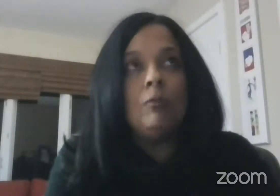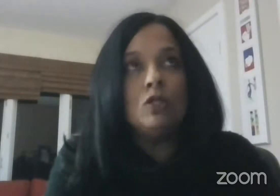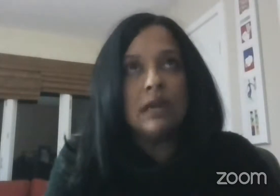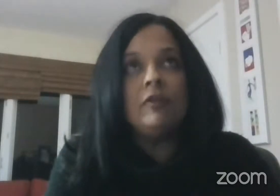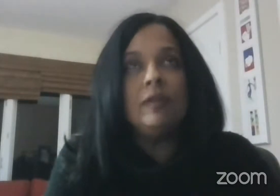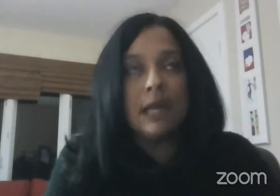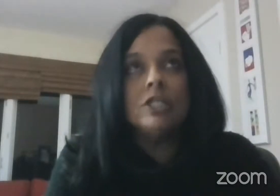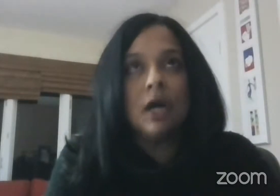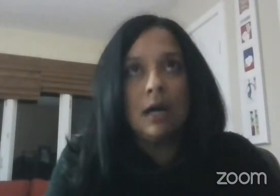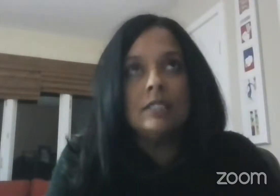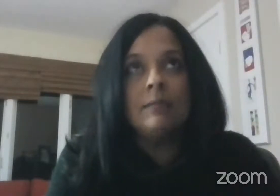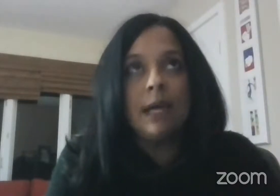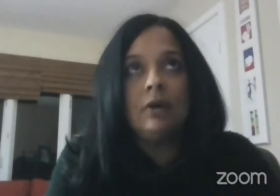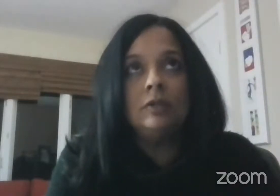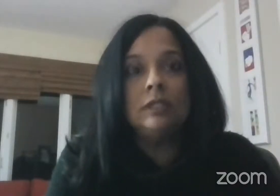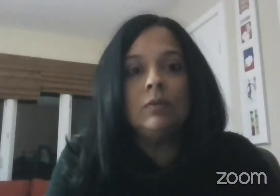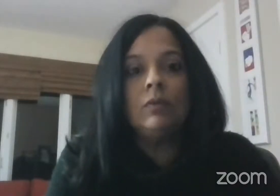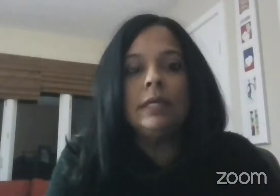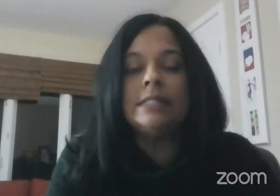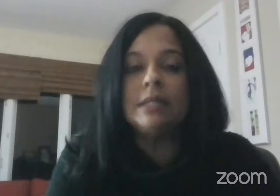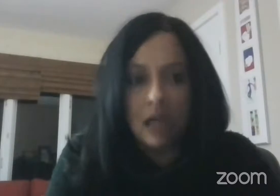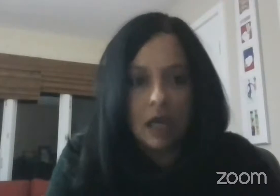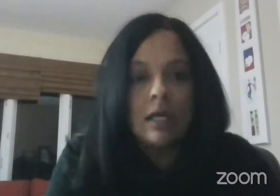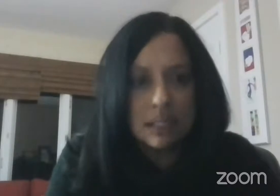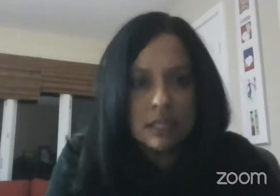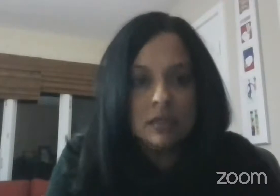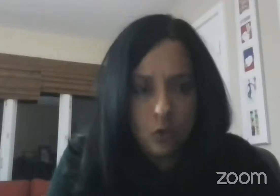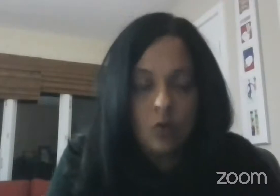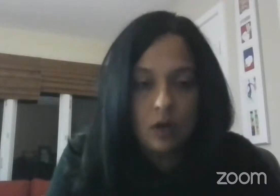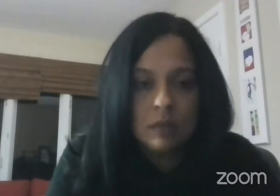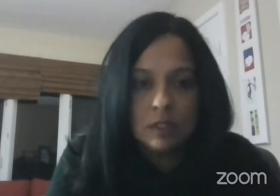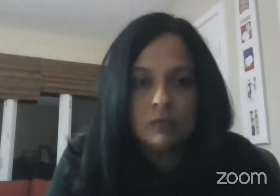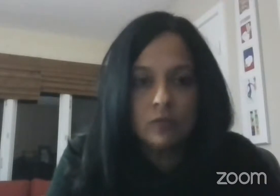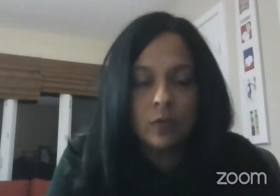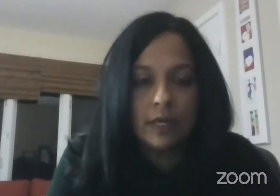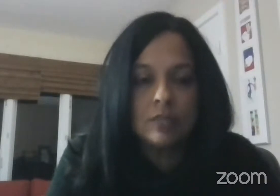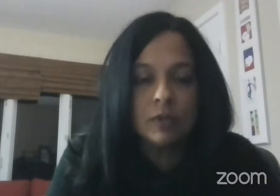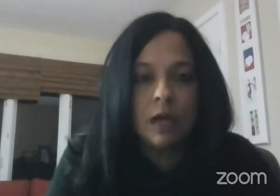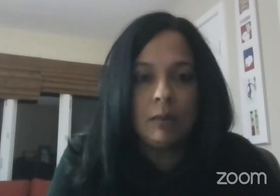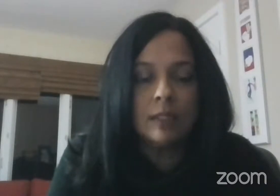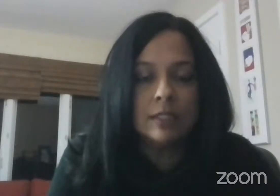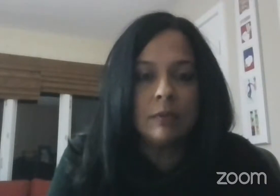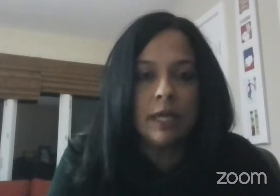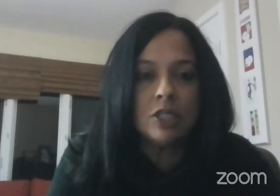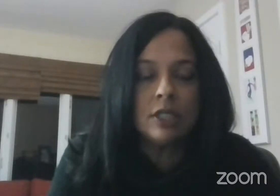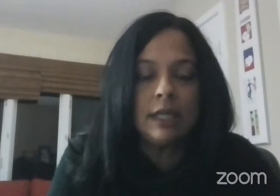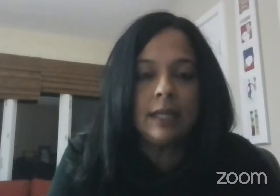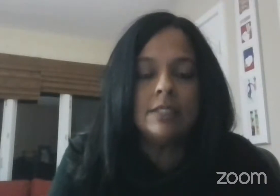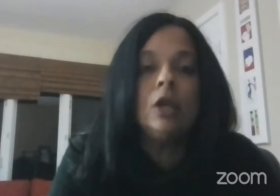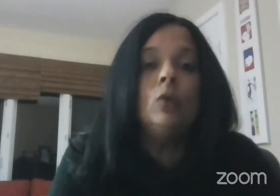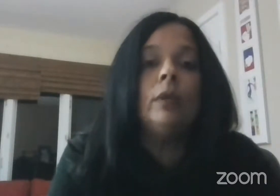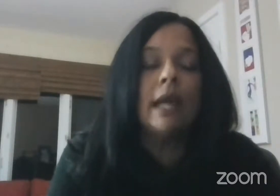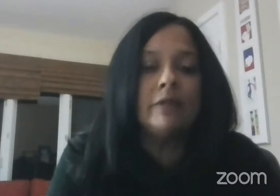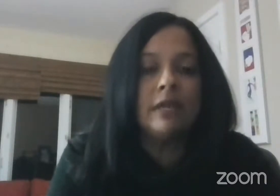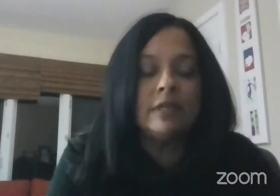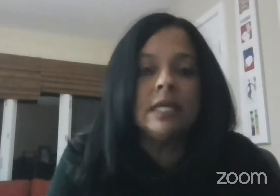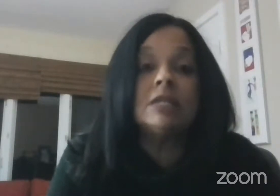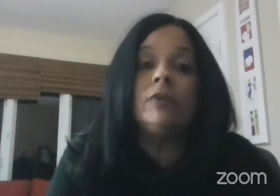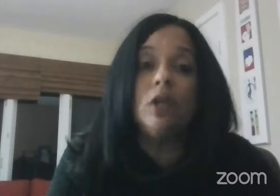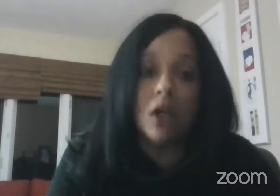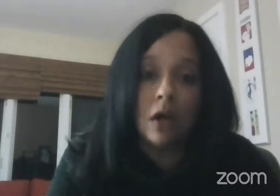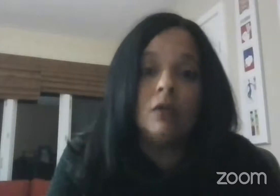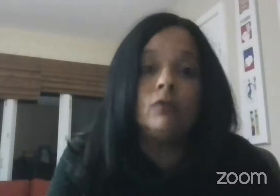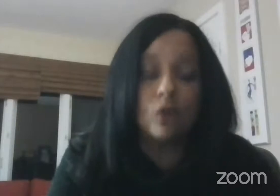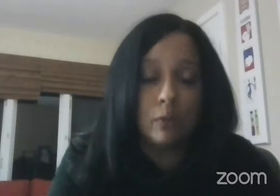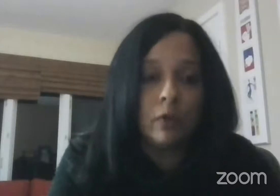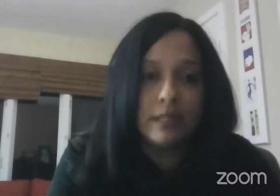Almost everything I talked about is not normed for kids with complex communication needs. We'd have to give a